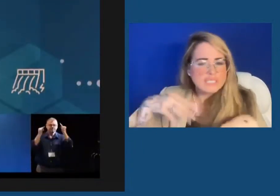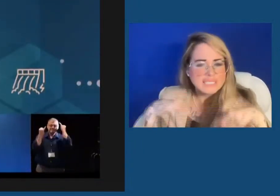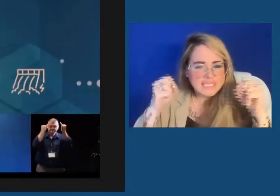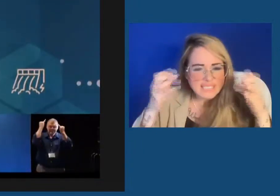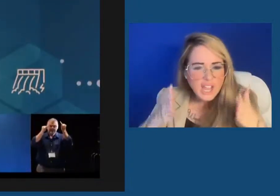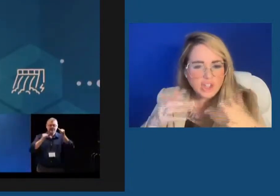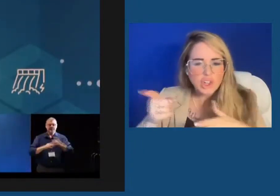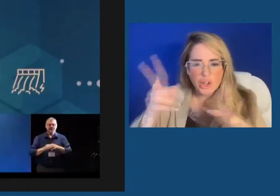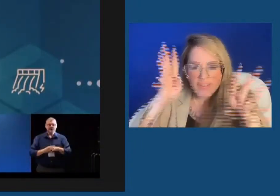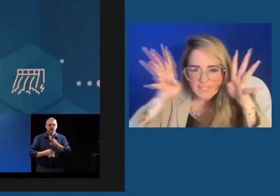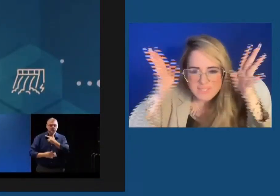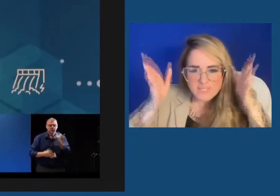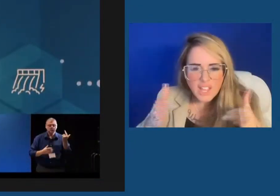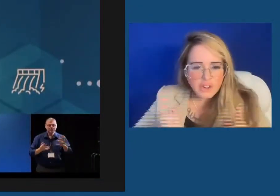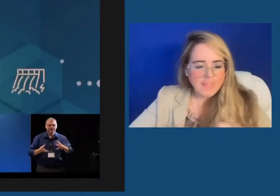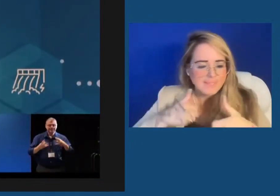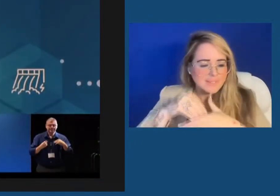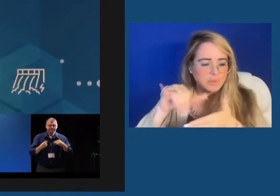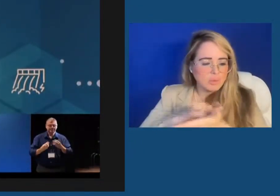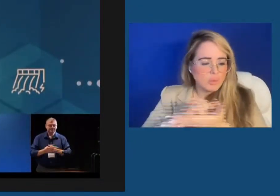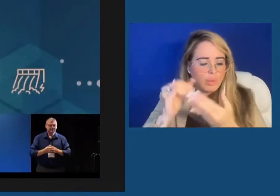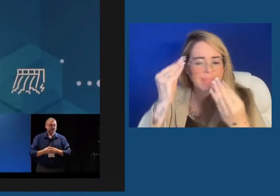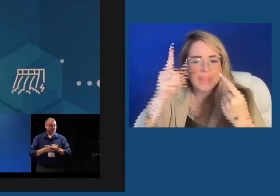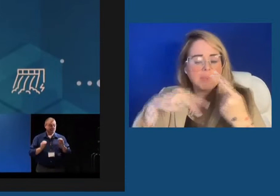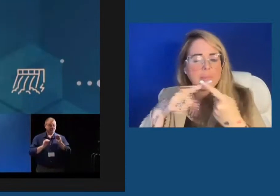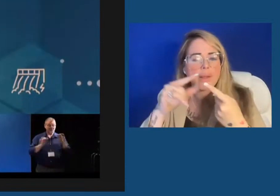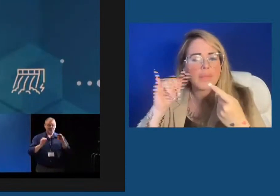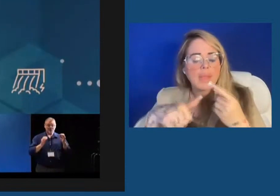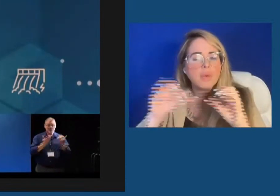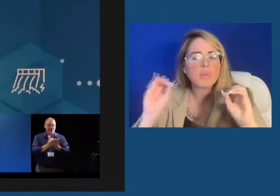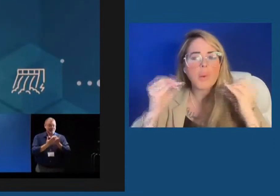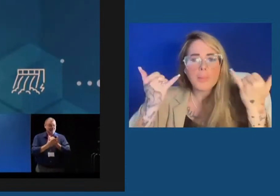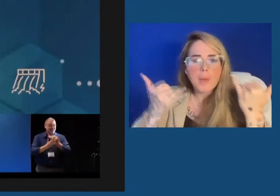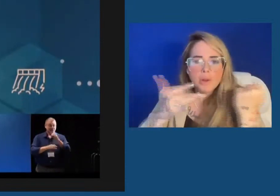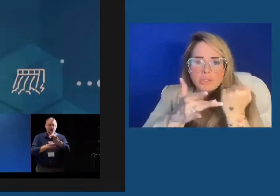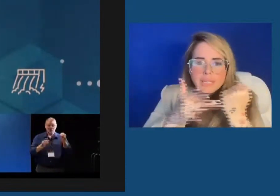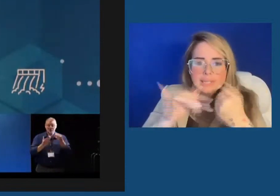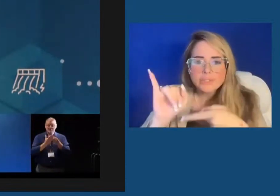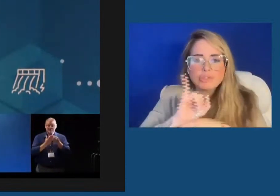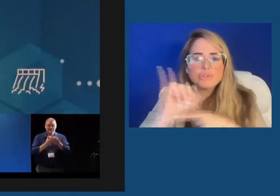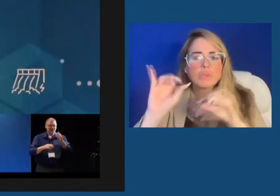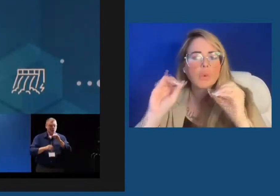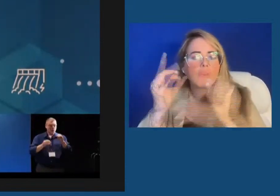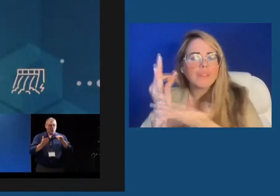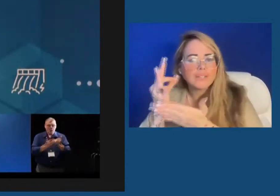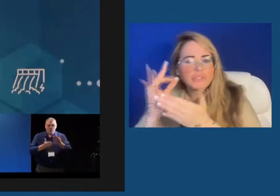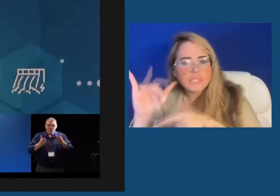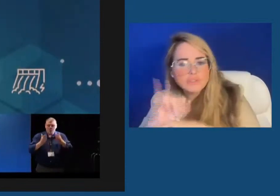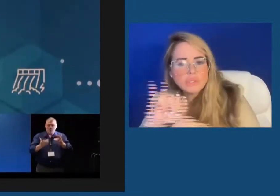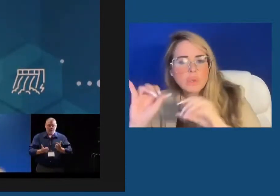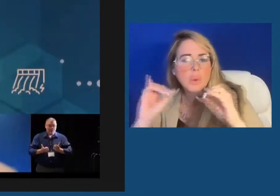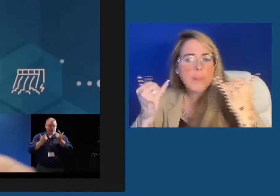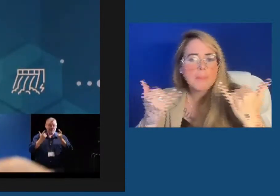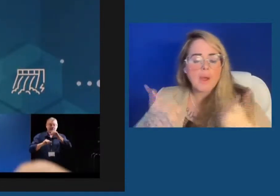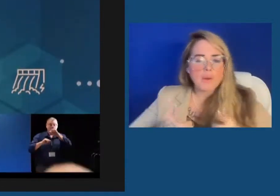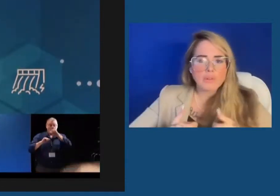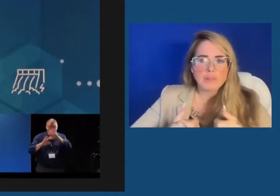And when you think about it, there's no modern tech industry, there's no financial industry, there's no modern way of life at all